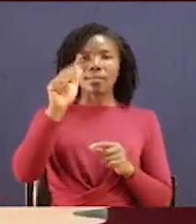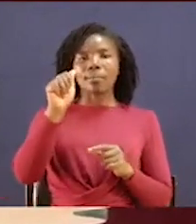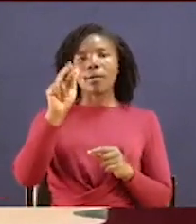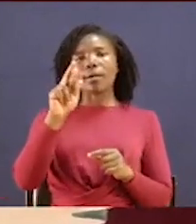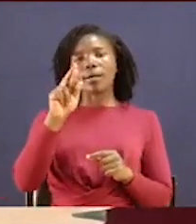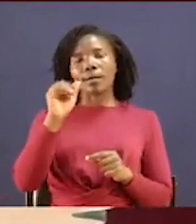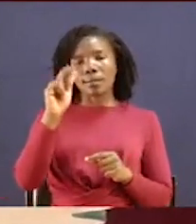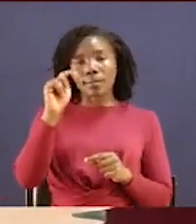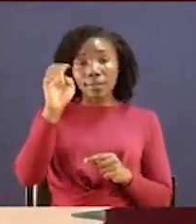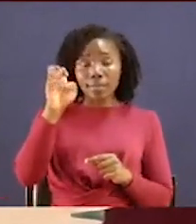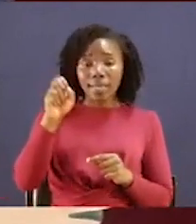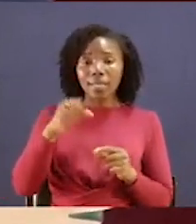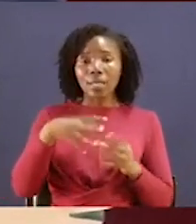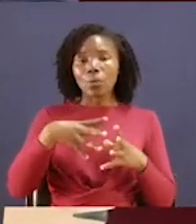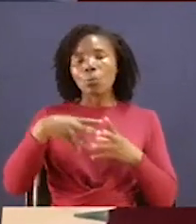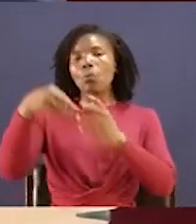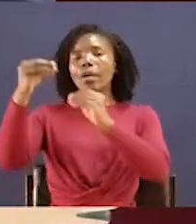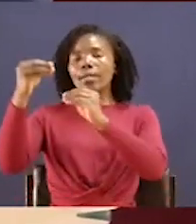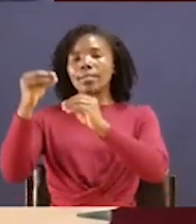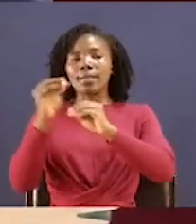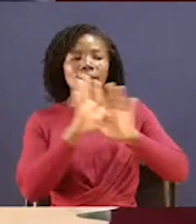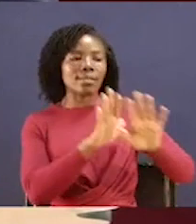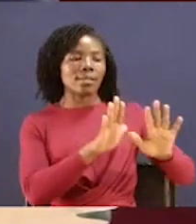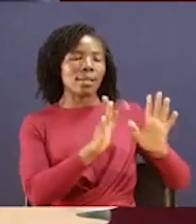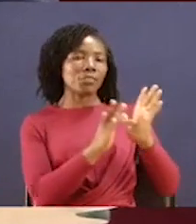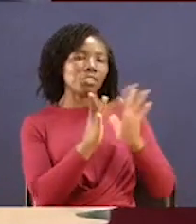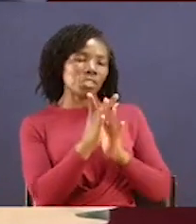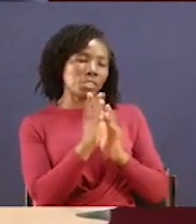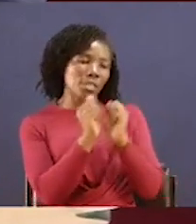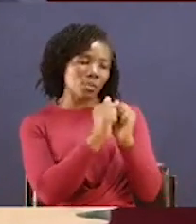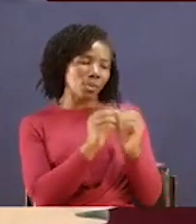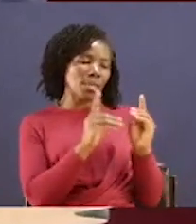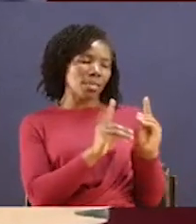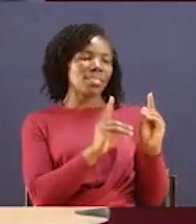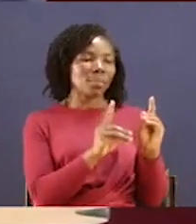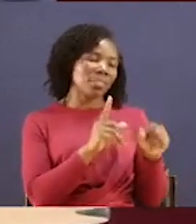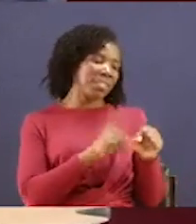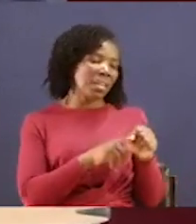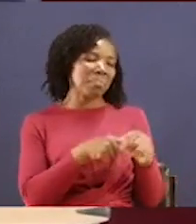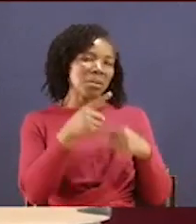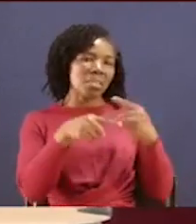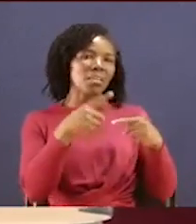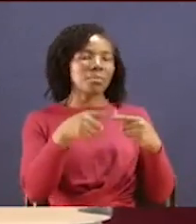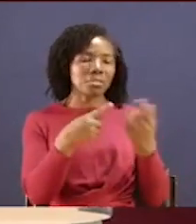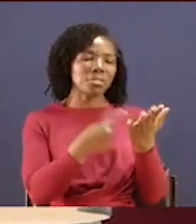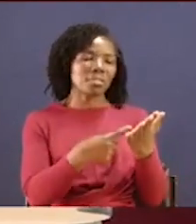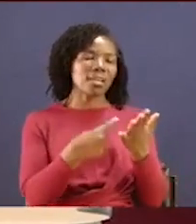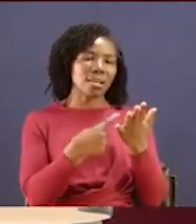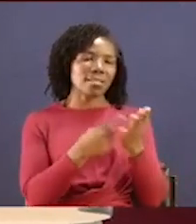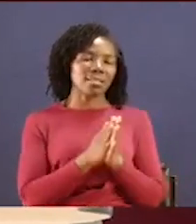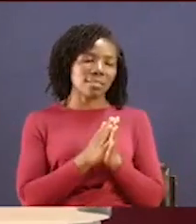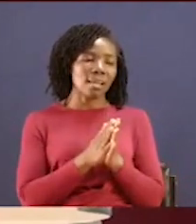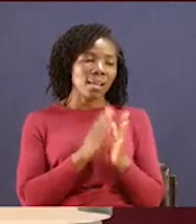mission, and left Jesus and the disciple having that, I don't know whether to call it a diatribe, but there's a kind of